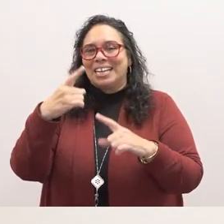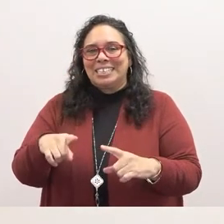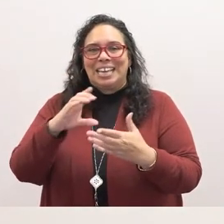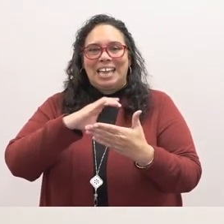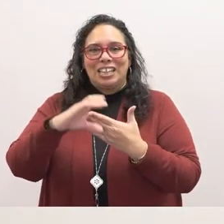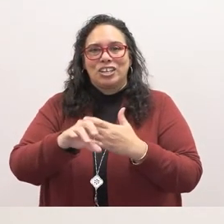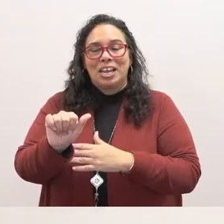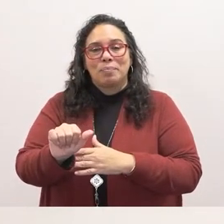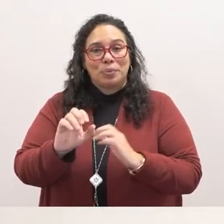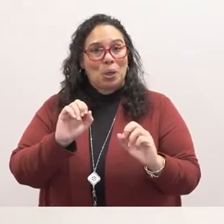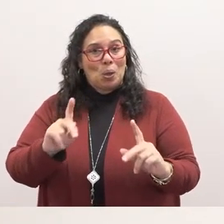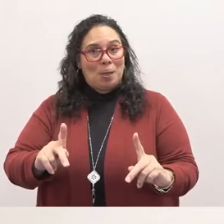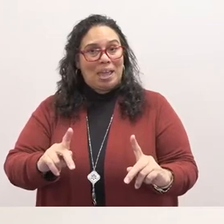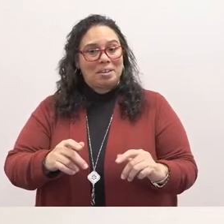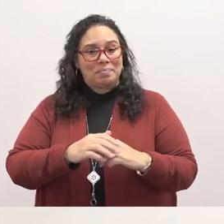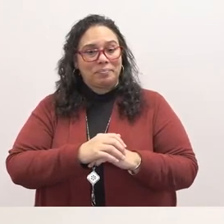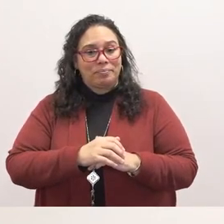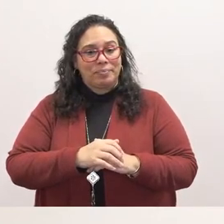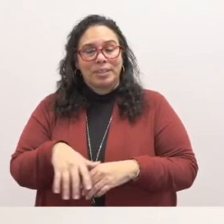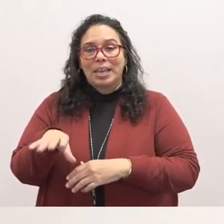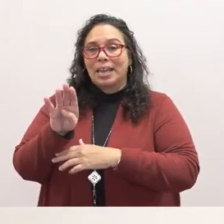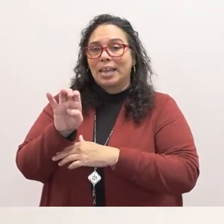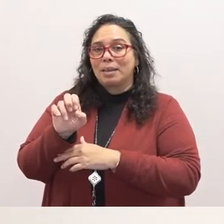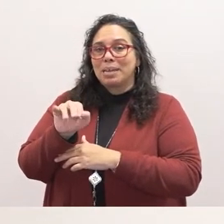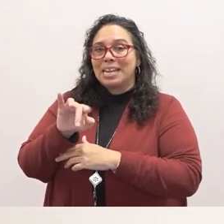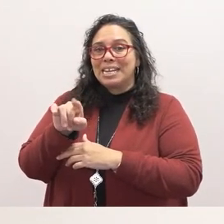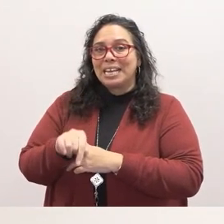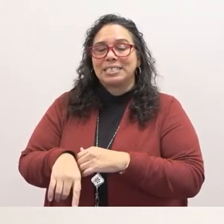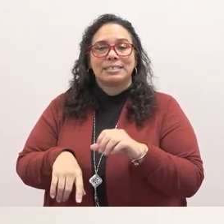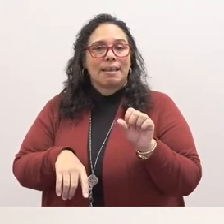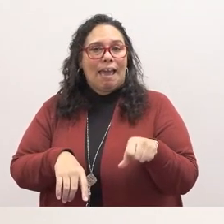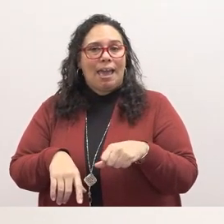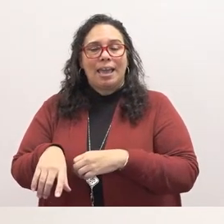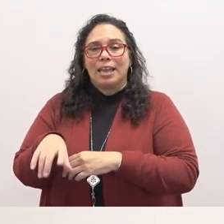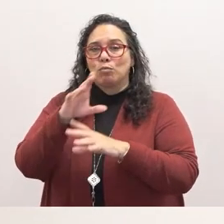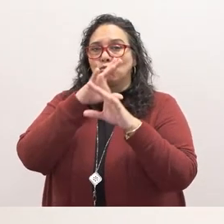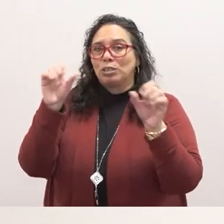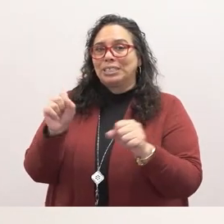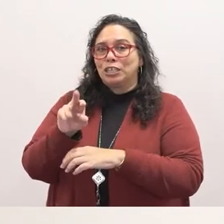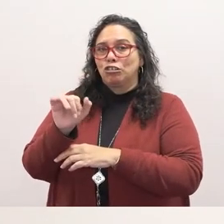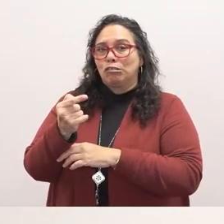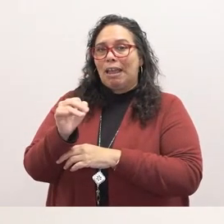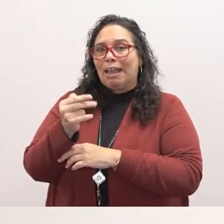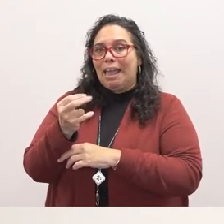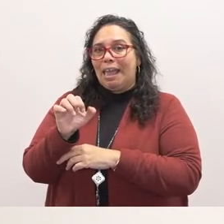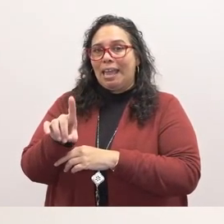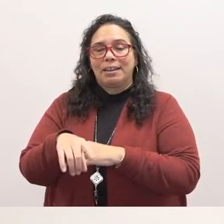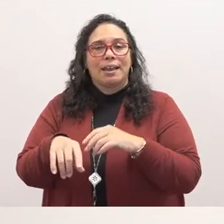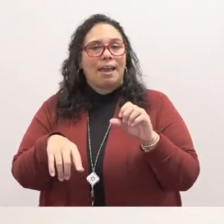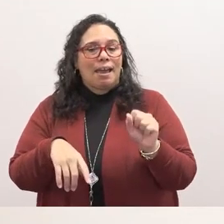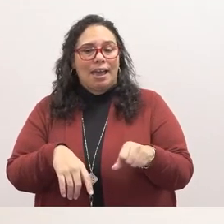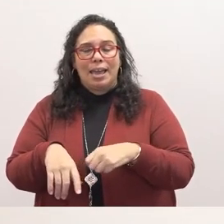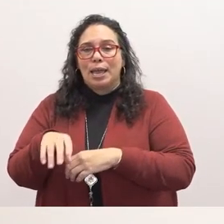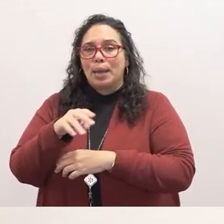Okay. Member Benitez, how do you vote? Aye. President Craighead? Aye. Member